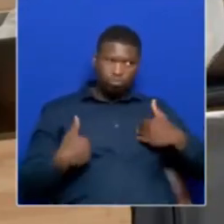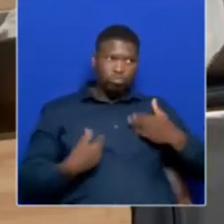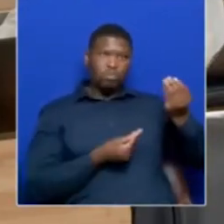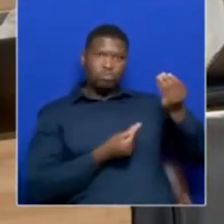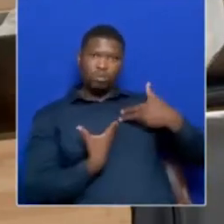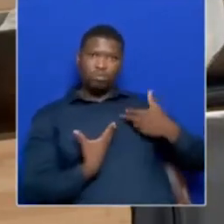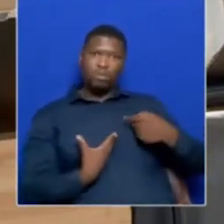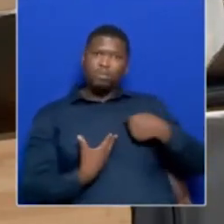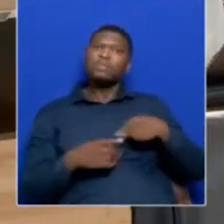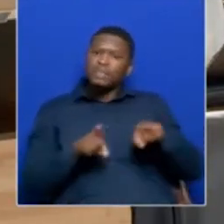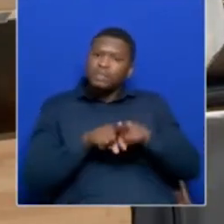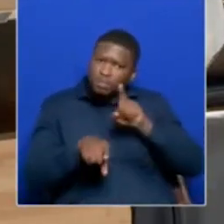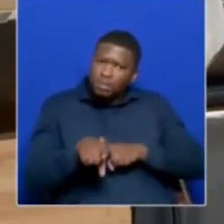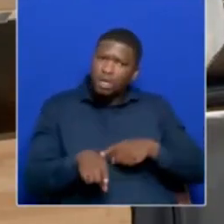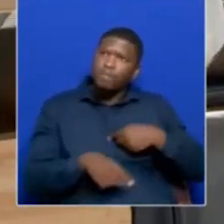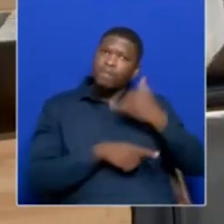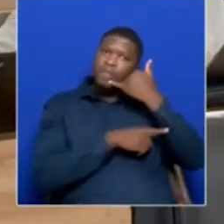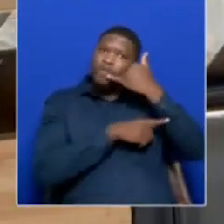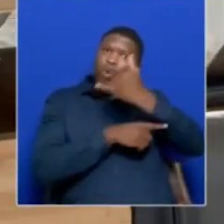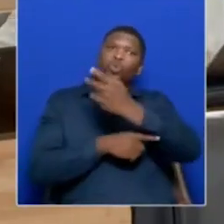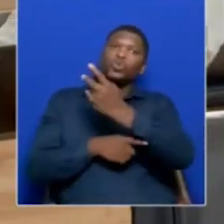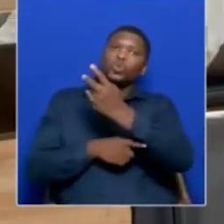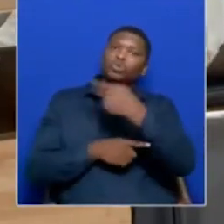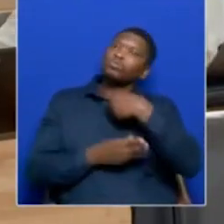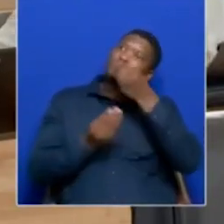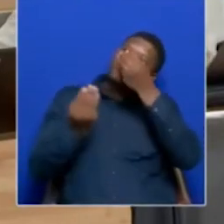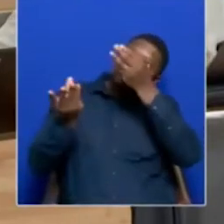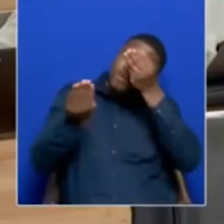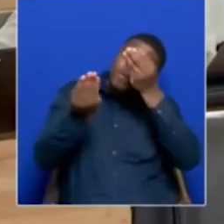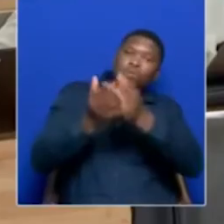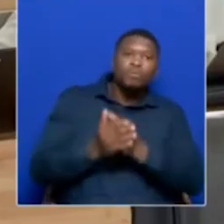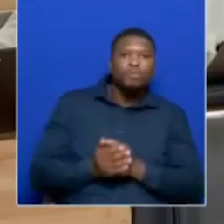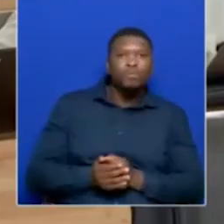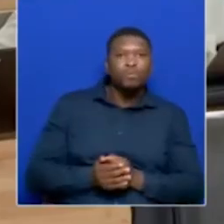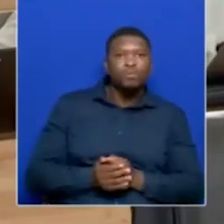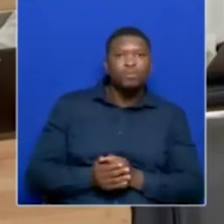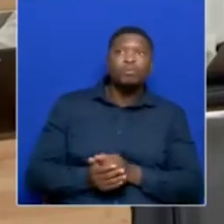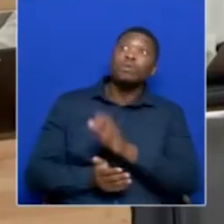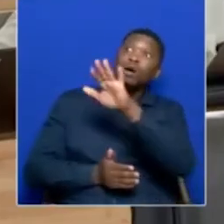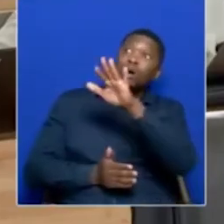colonel, telling them that this informer